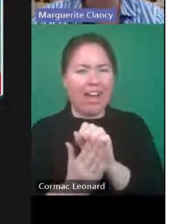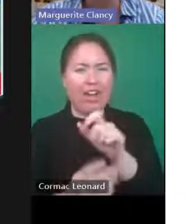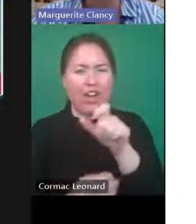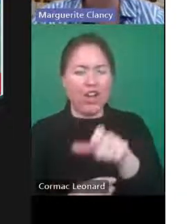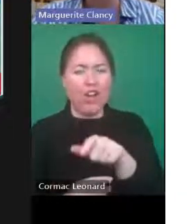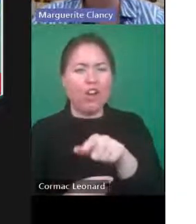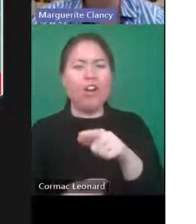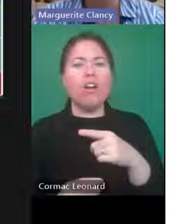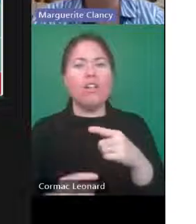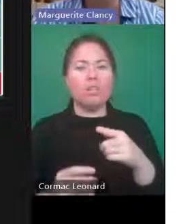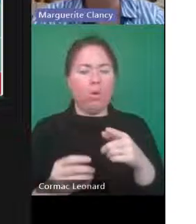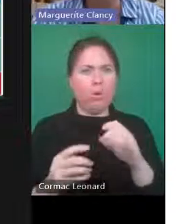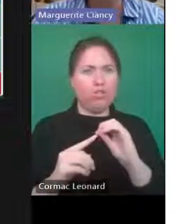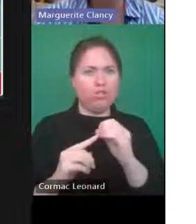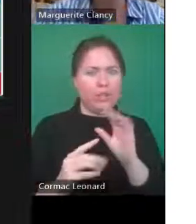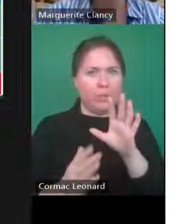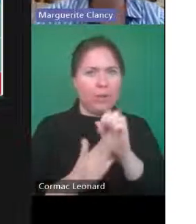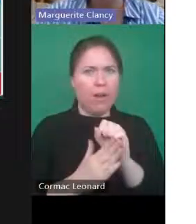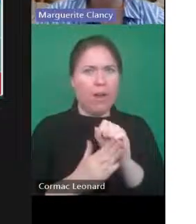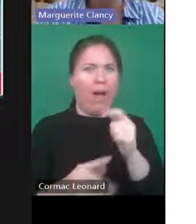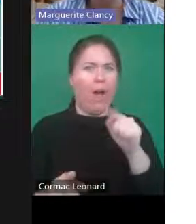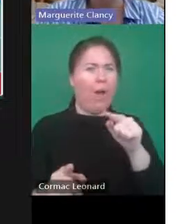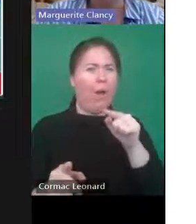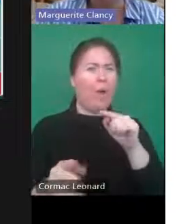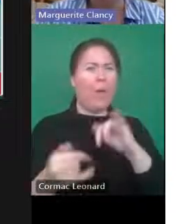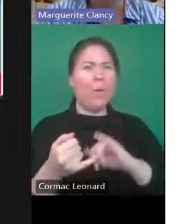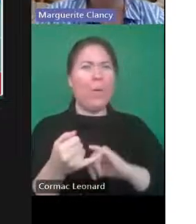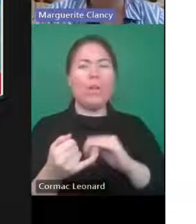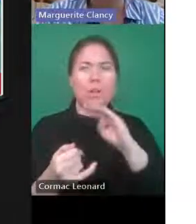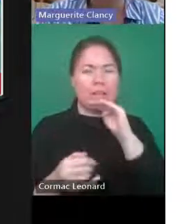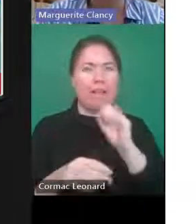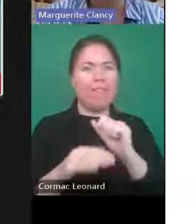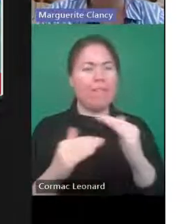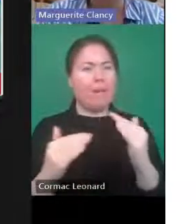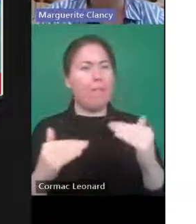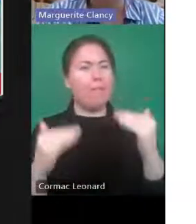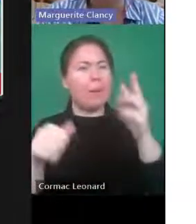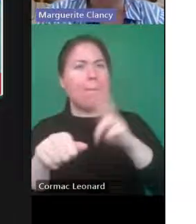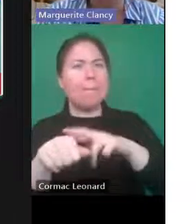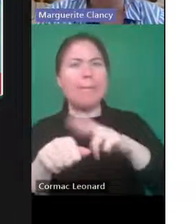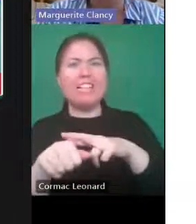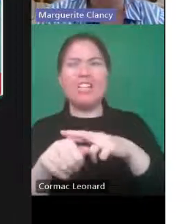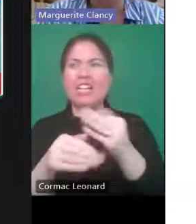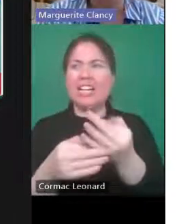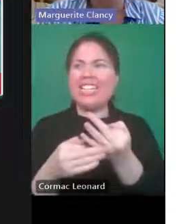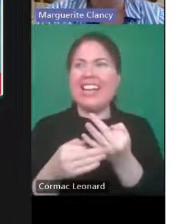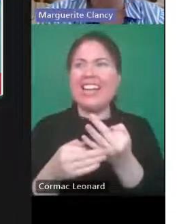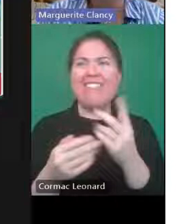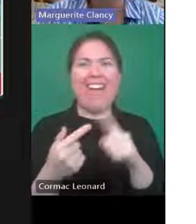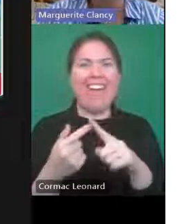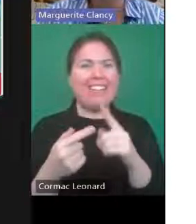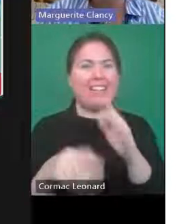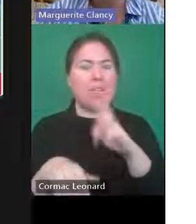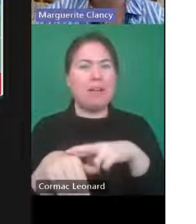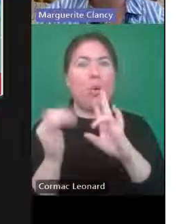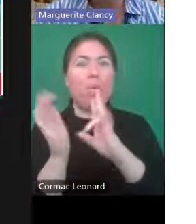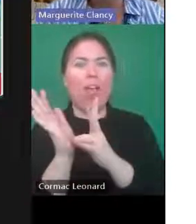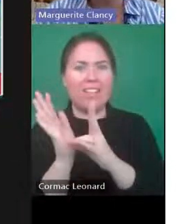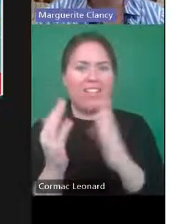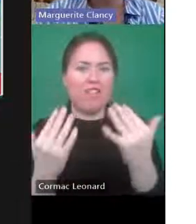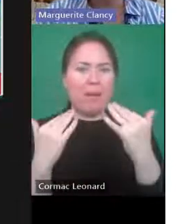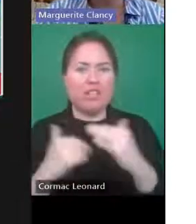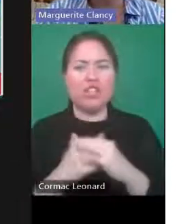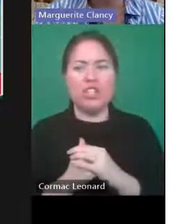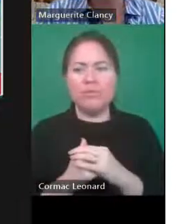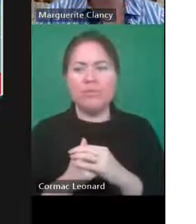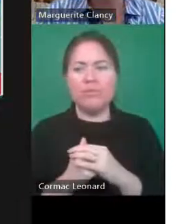Again, trying to make enhance the information and the security of the information that we are containing.